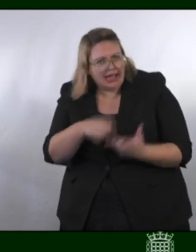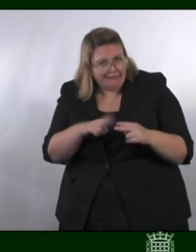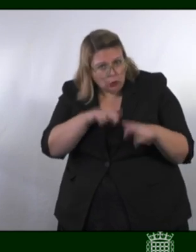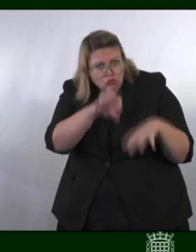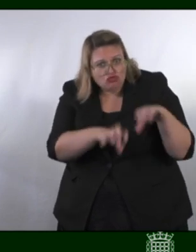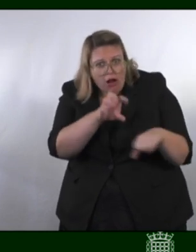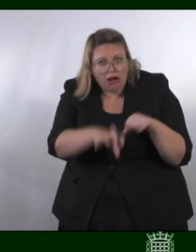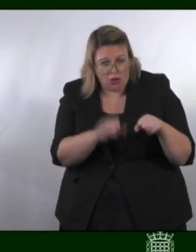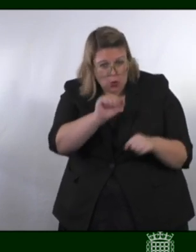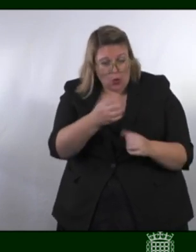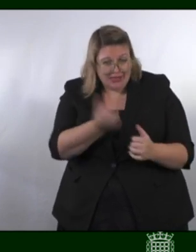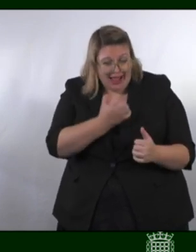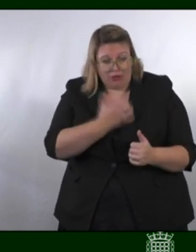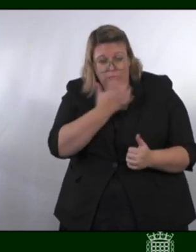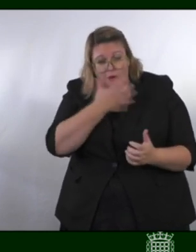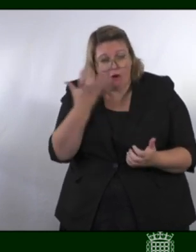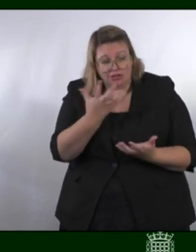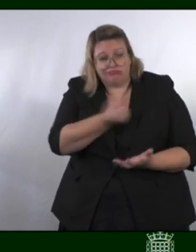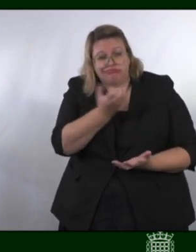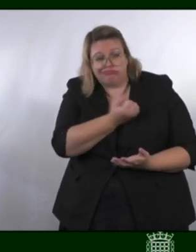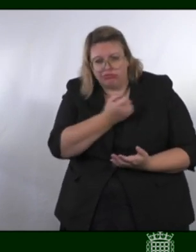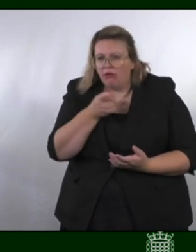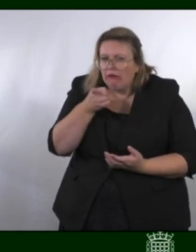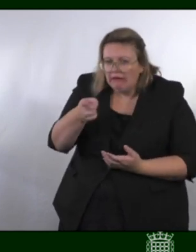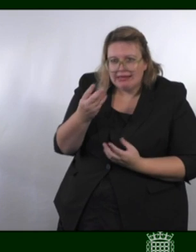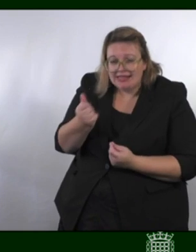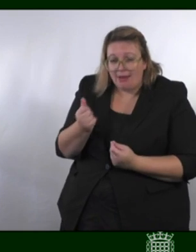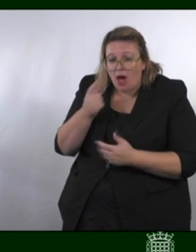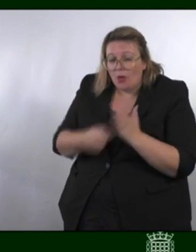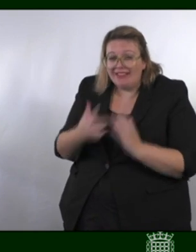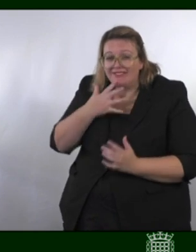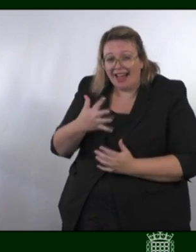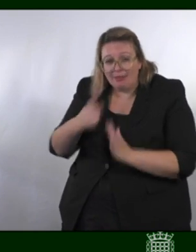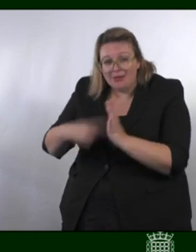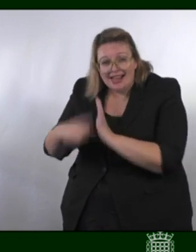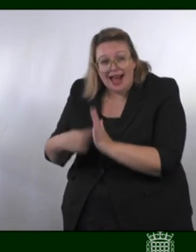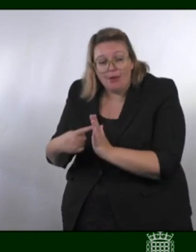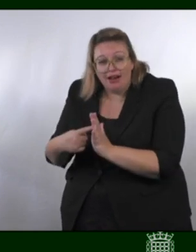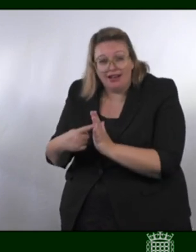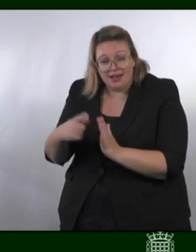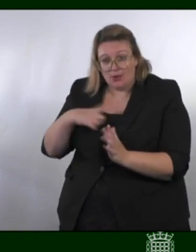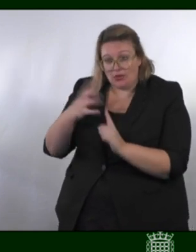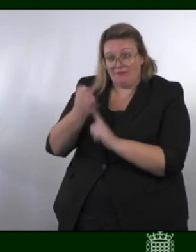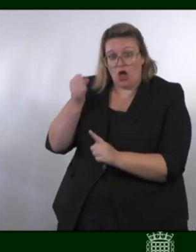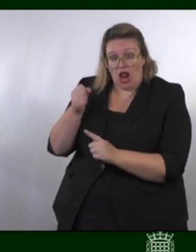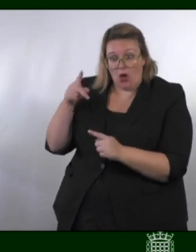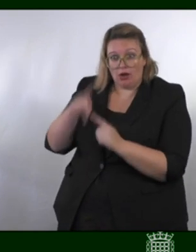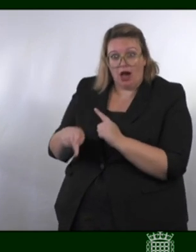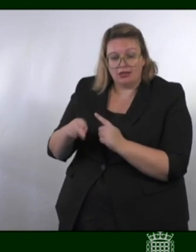he expect many workers to get by on just £5.84 an hour when the Tory cuts to furlough sink in?